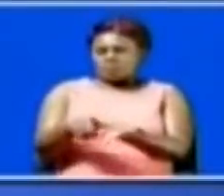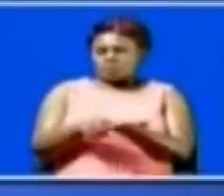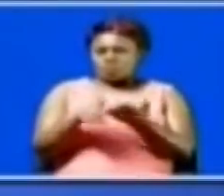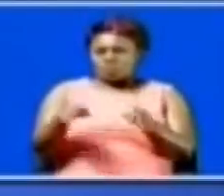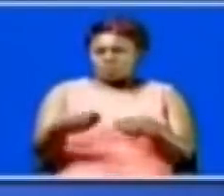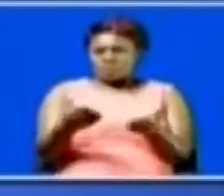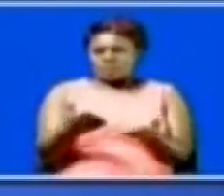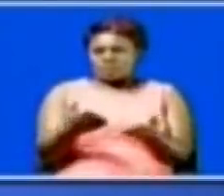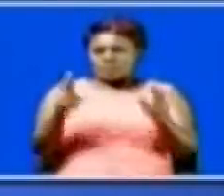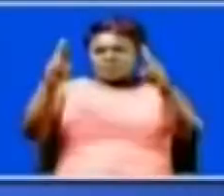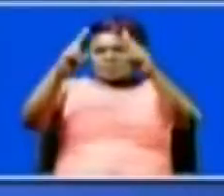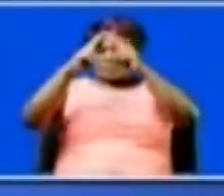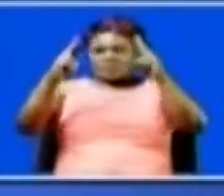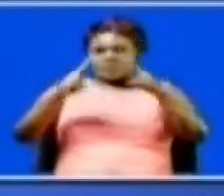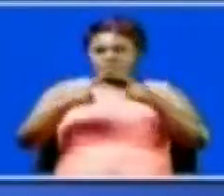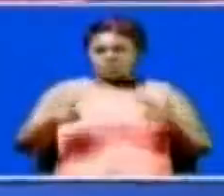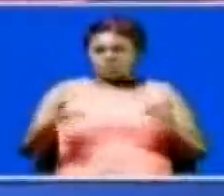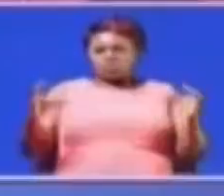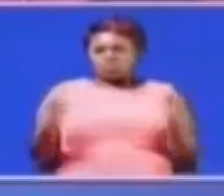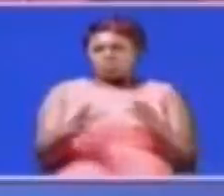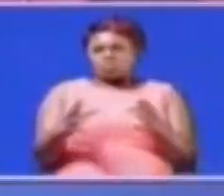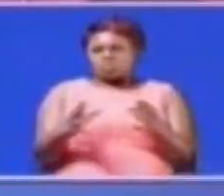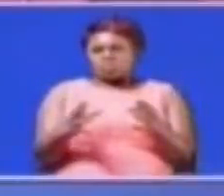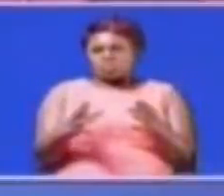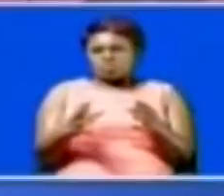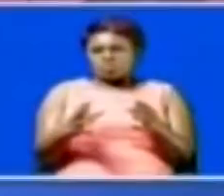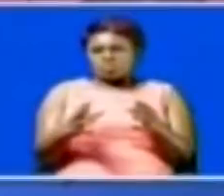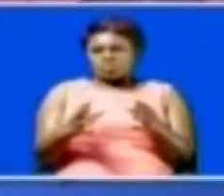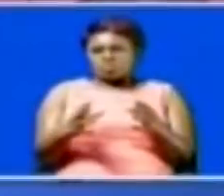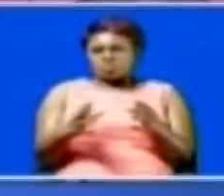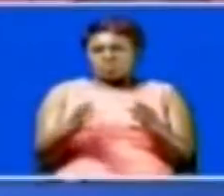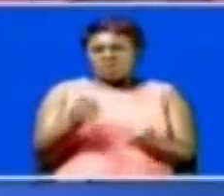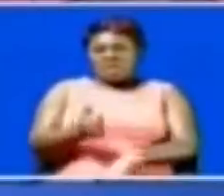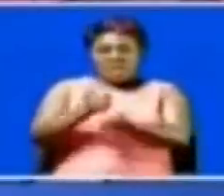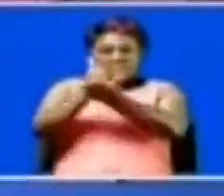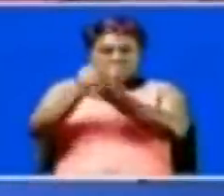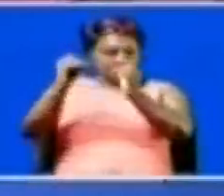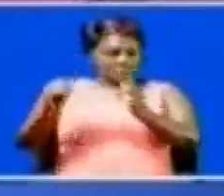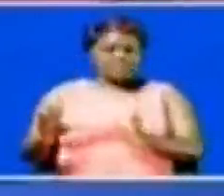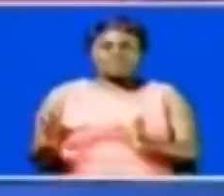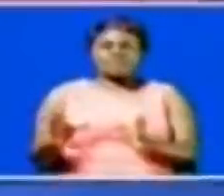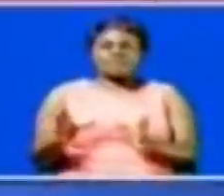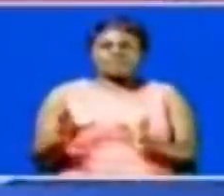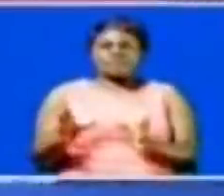So I think on the international side, I don't see, as I said, there are no silver bullets. Mm.